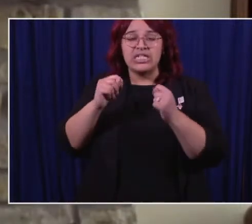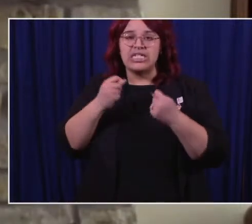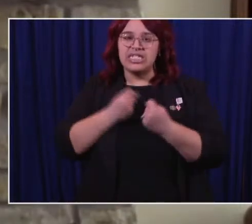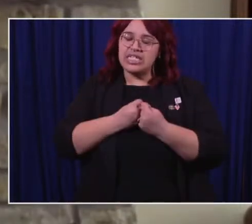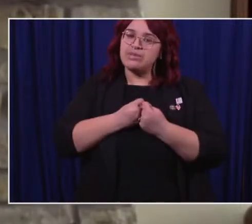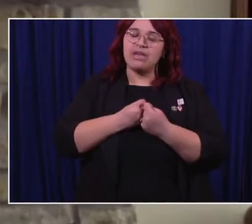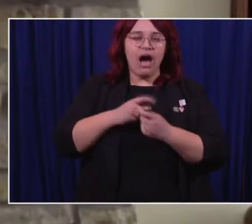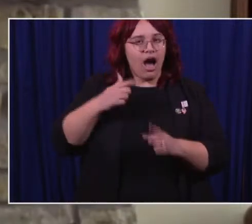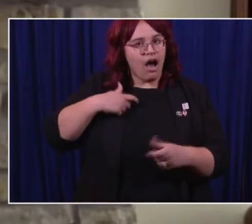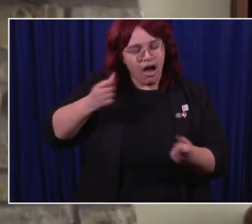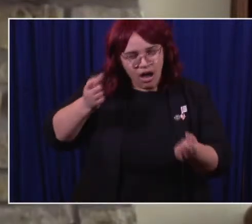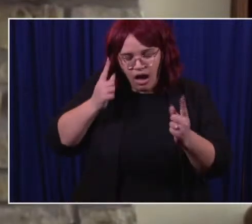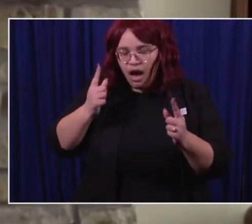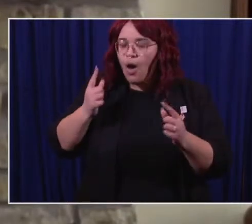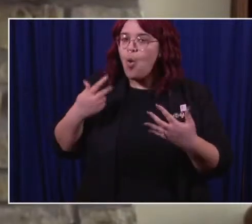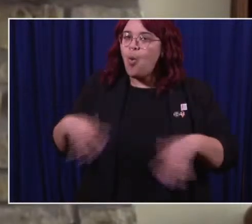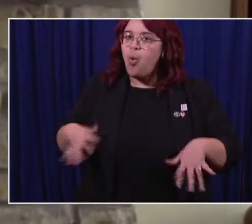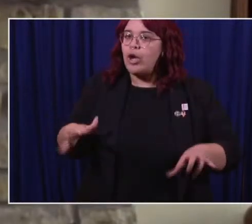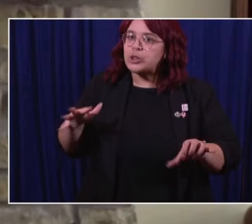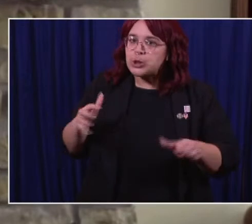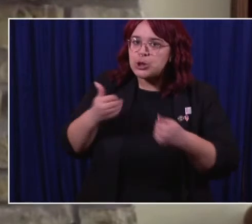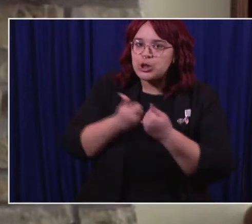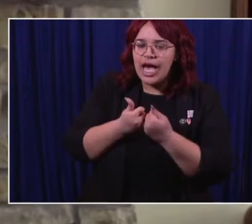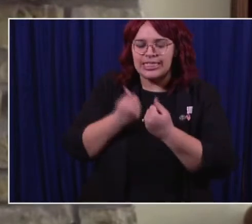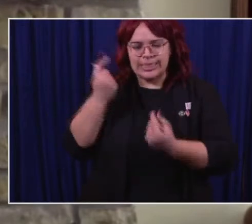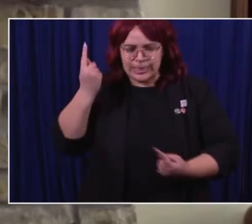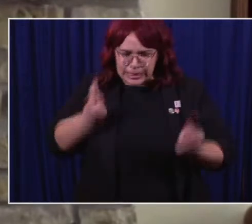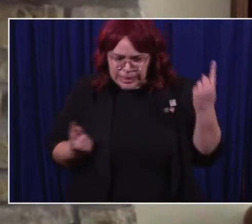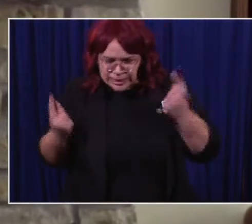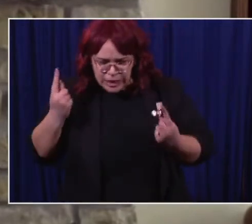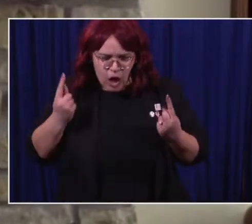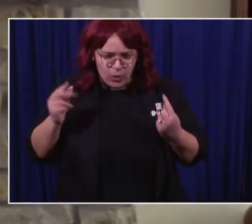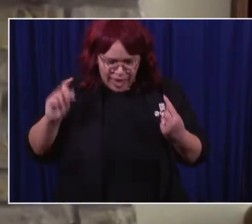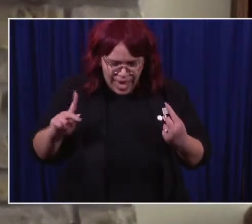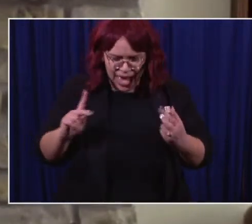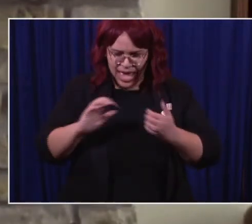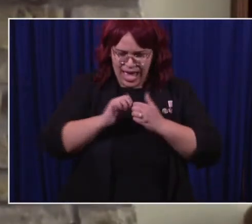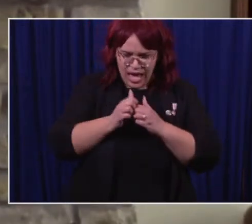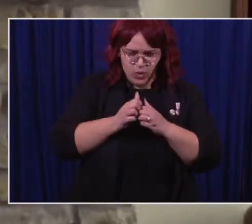do this? Keep people in groups, keep everybody wearing a mask,